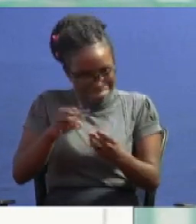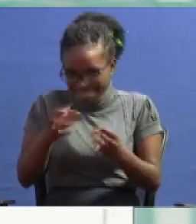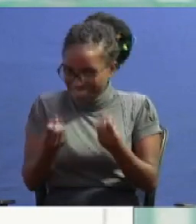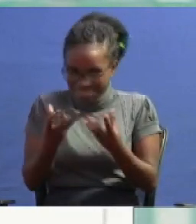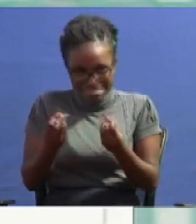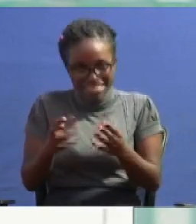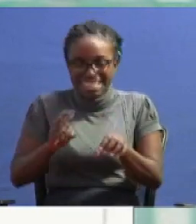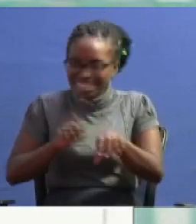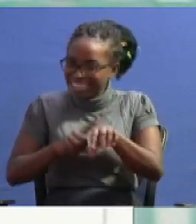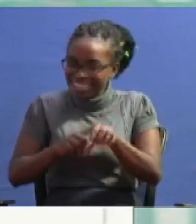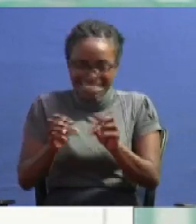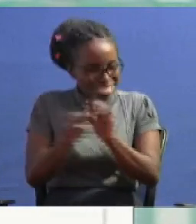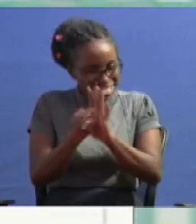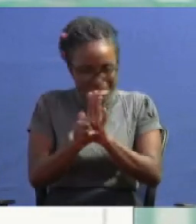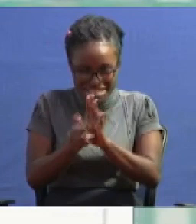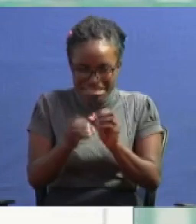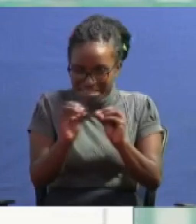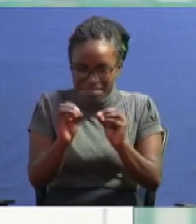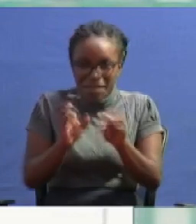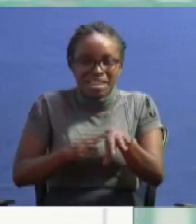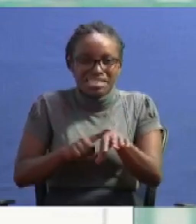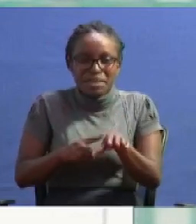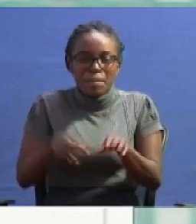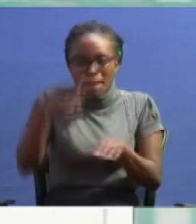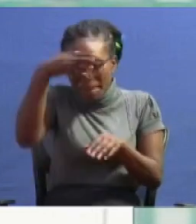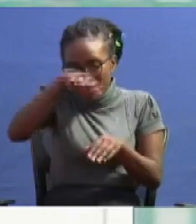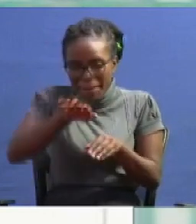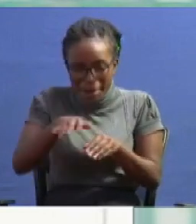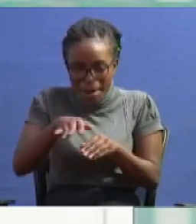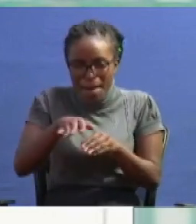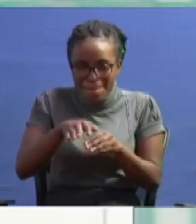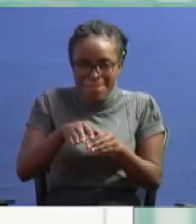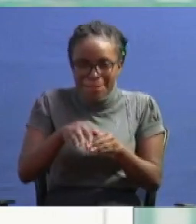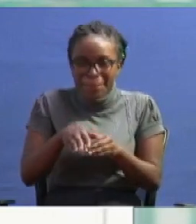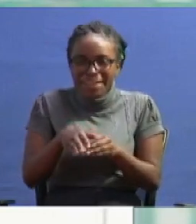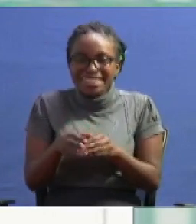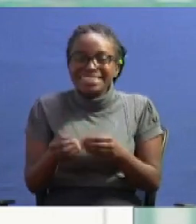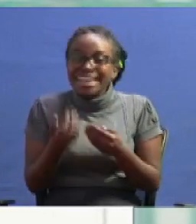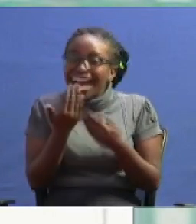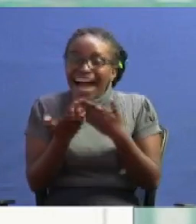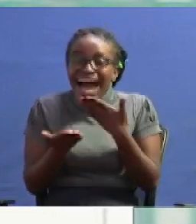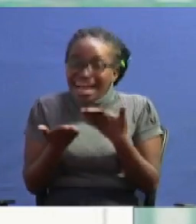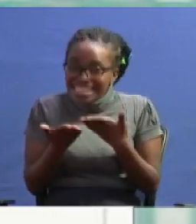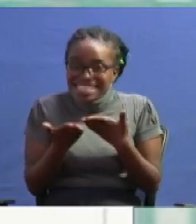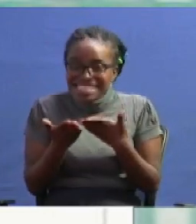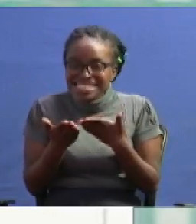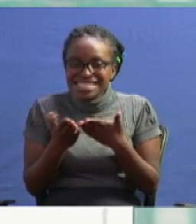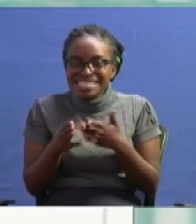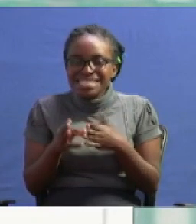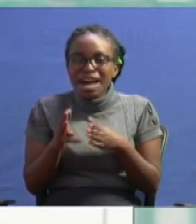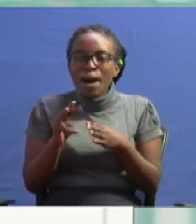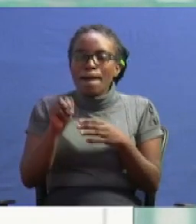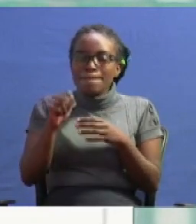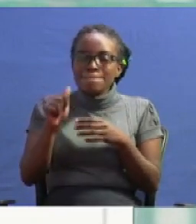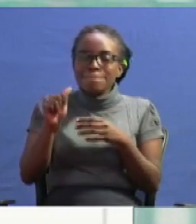is that our parliament is, they answer to a master. They don't answer to the electorates, and that